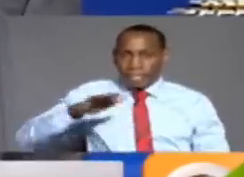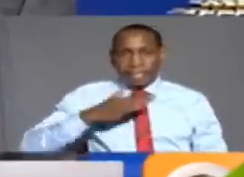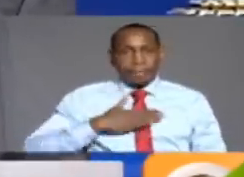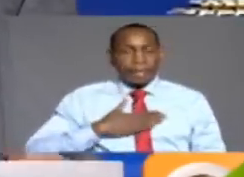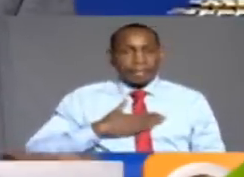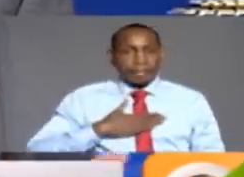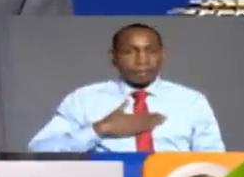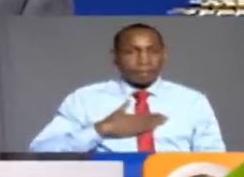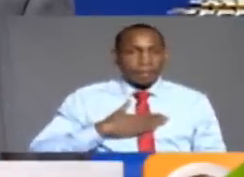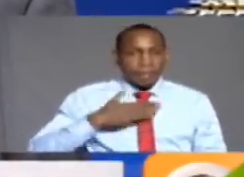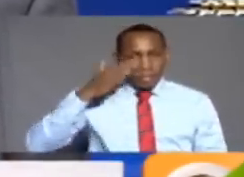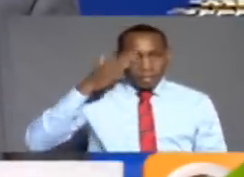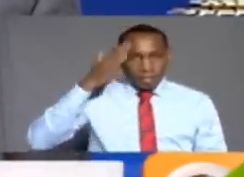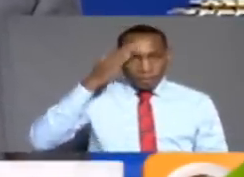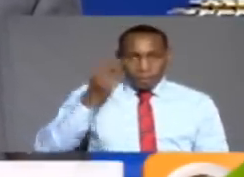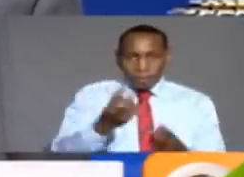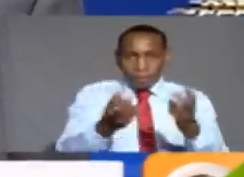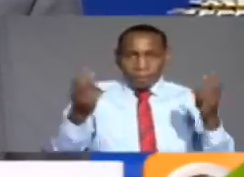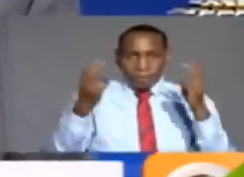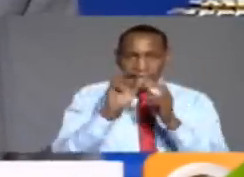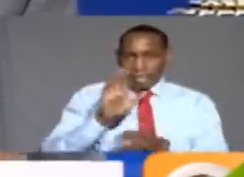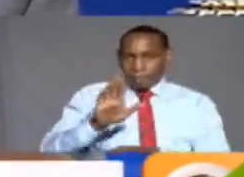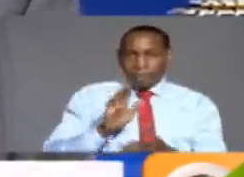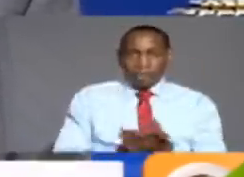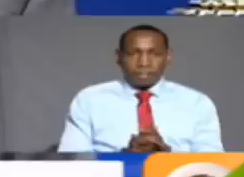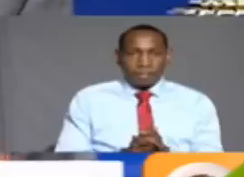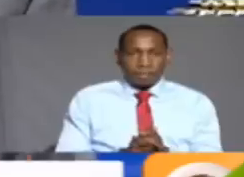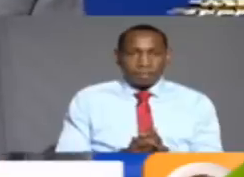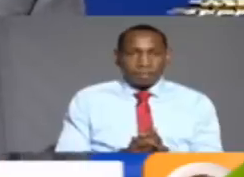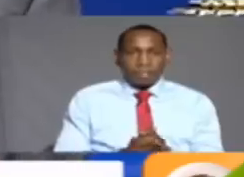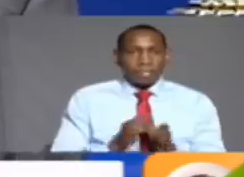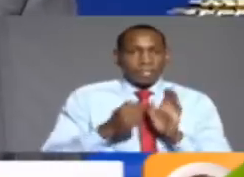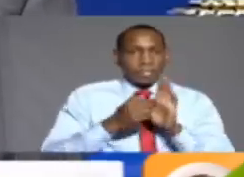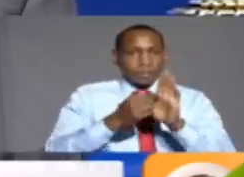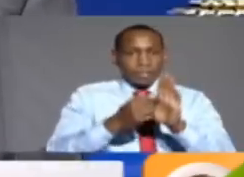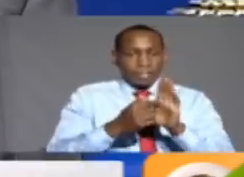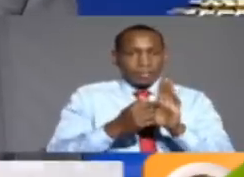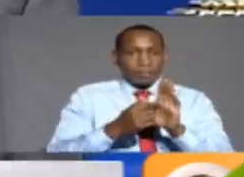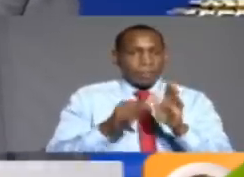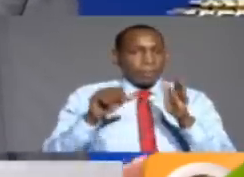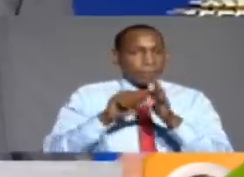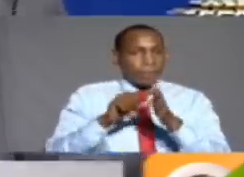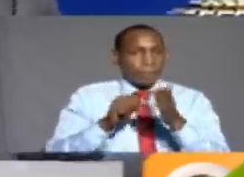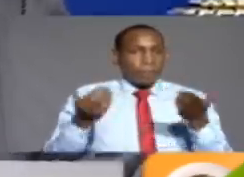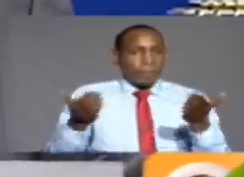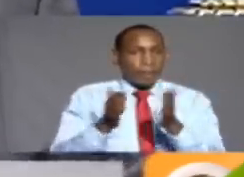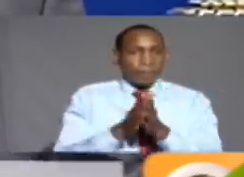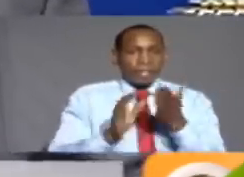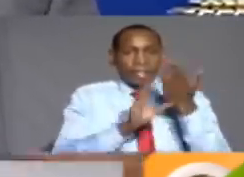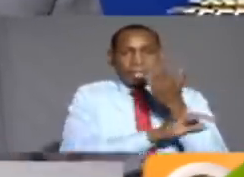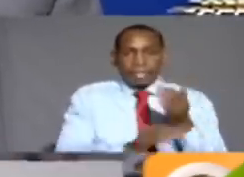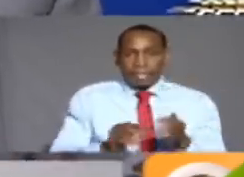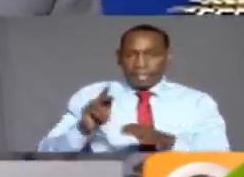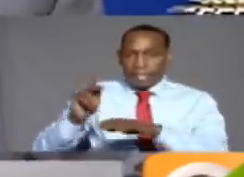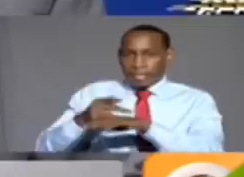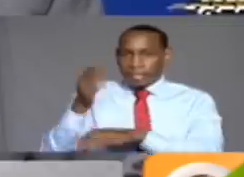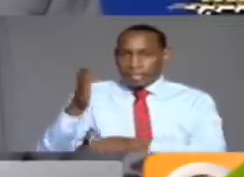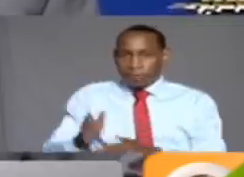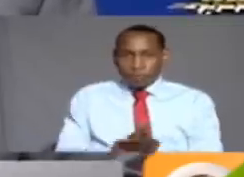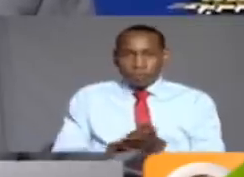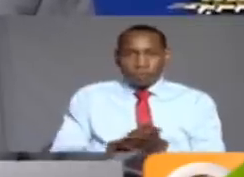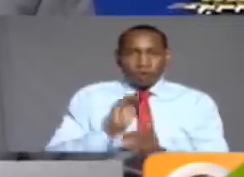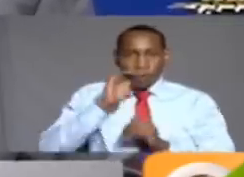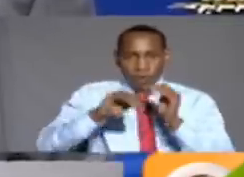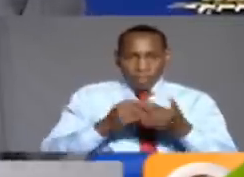know, this panel, Hussein, is symptomatic of what is wrong with this country. Yeah. He's a Kikuyu, I am a Kikuyu, she